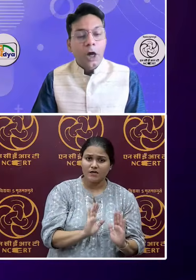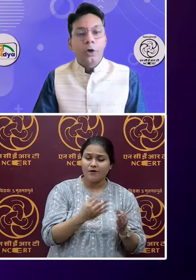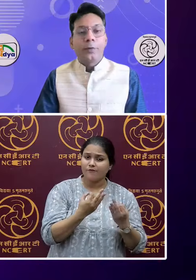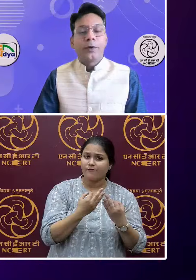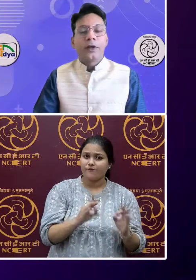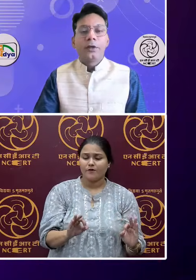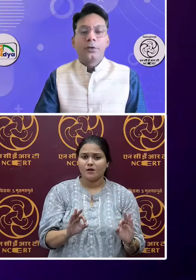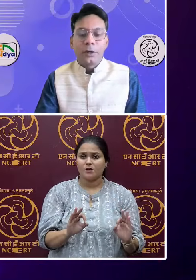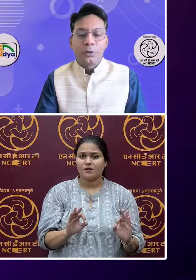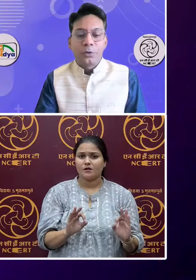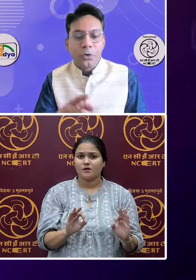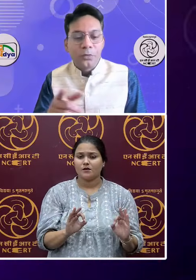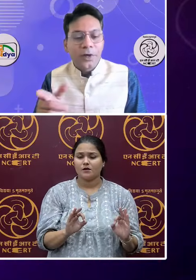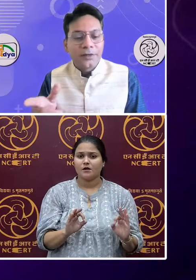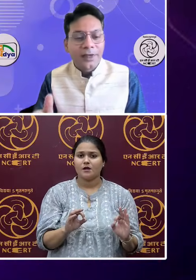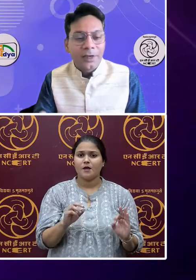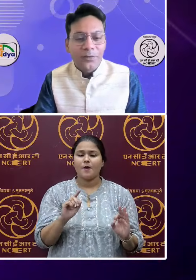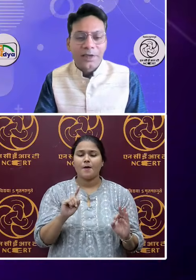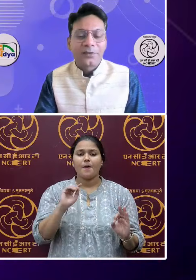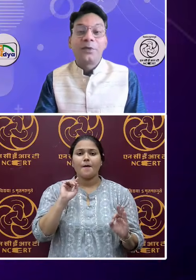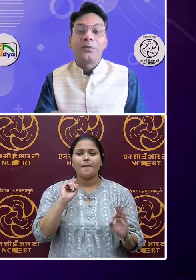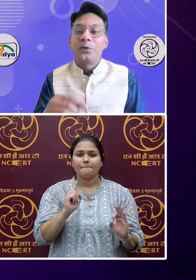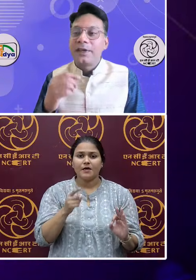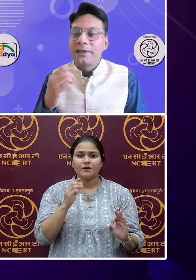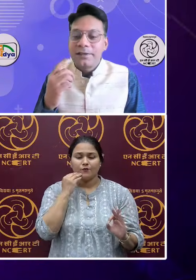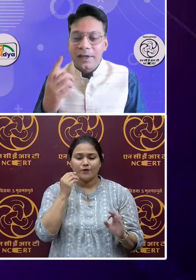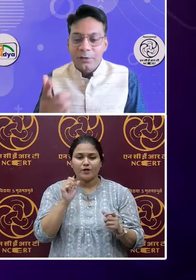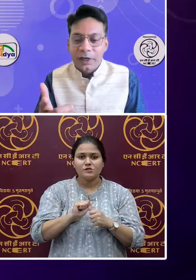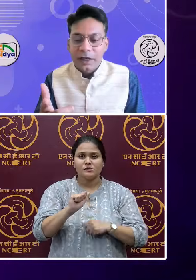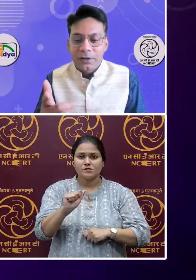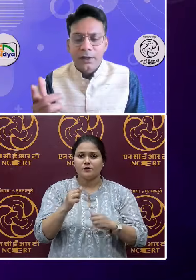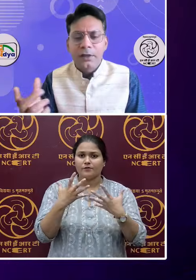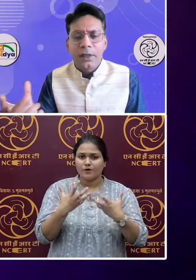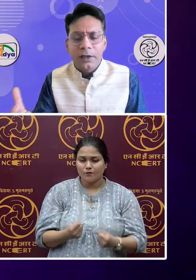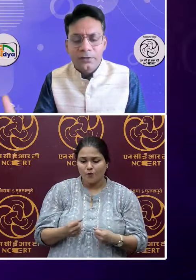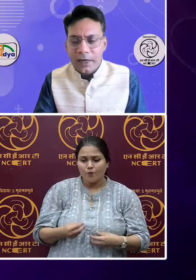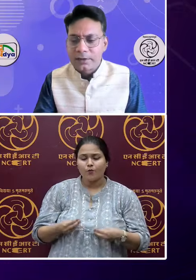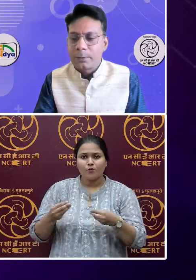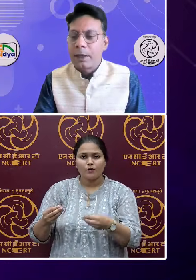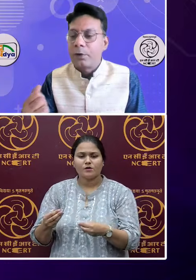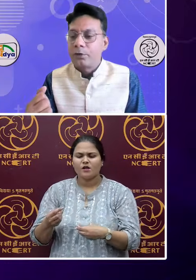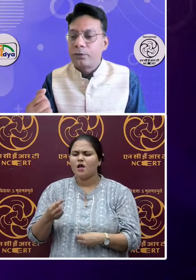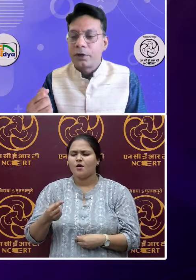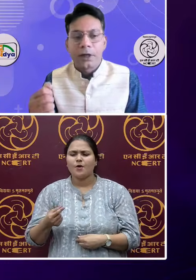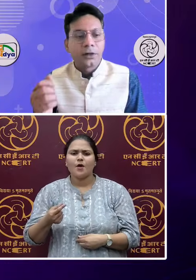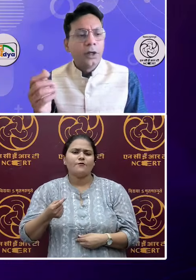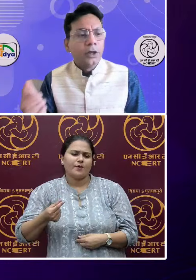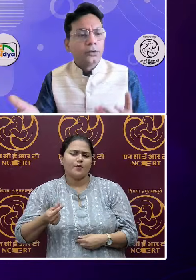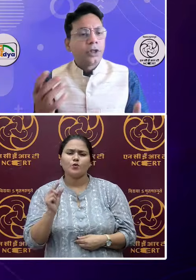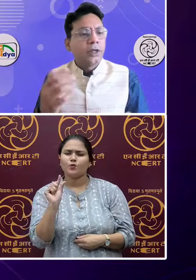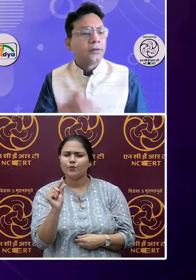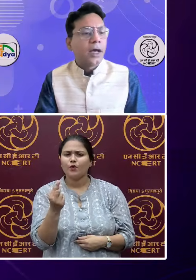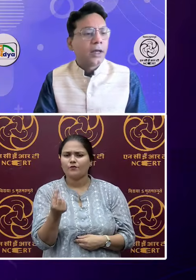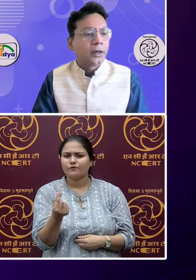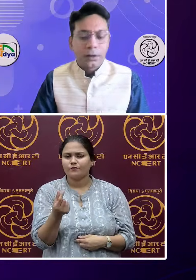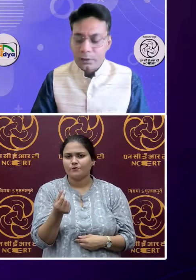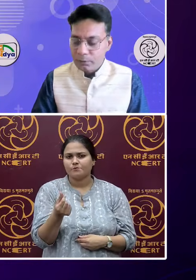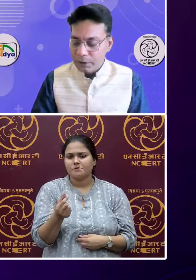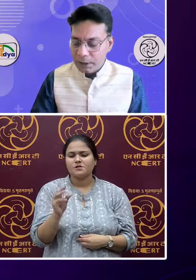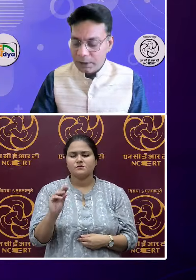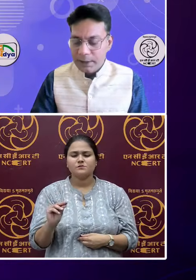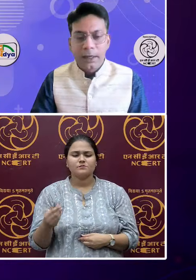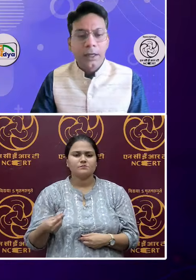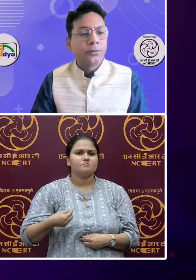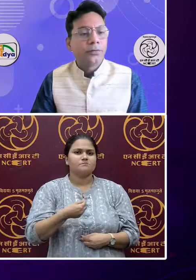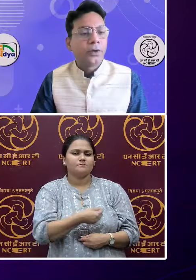free. However, when you go for certification, if you need a certification, they charge some amount for that. So these are the